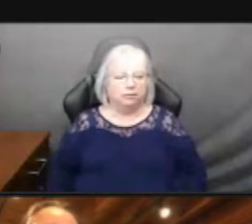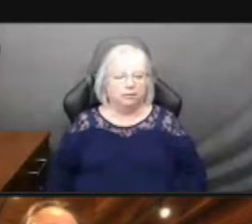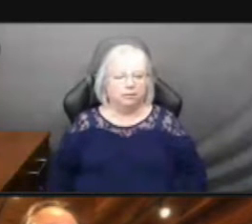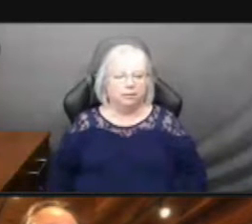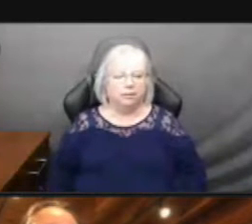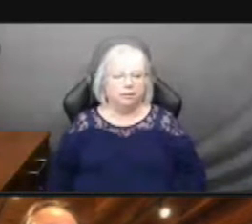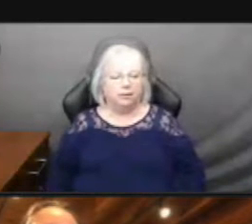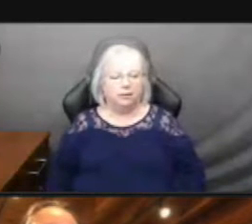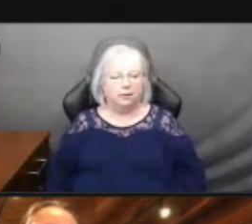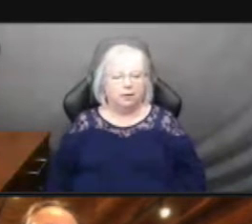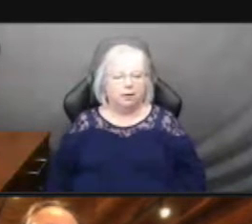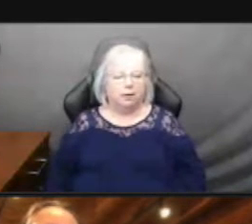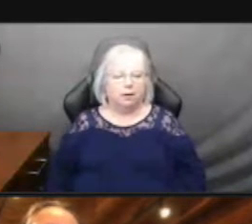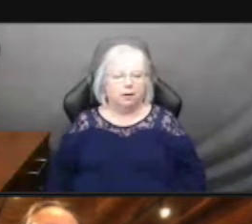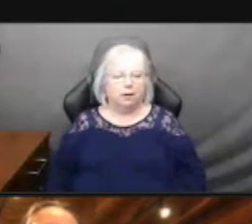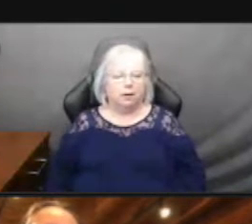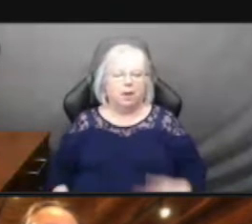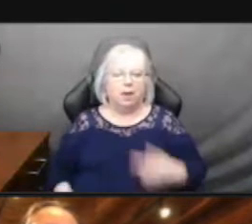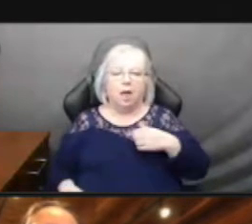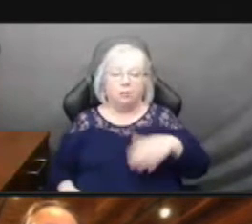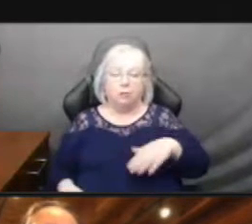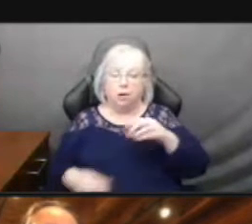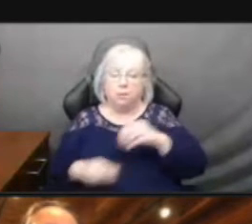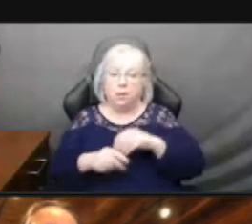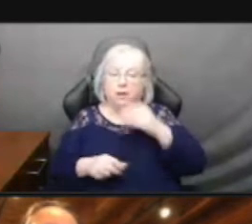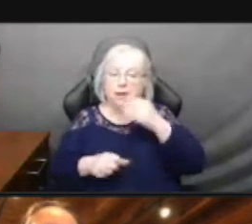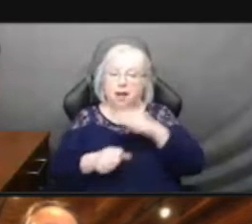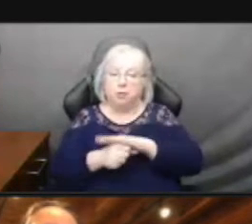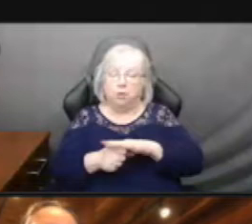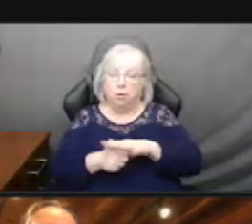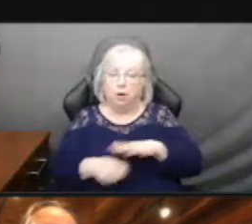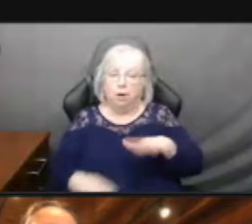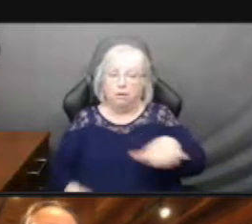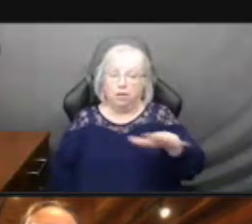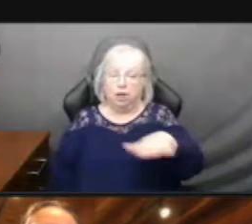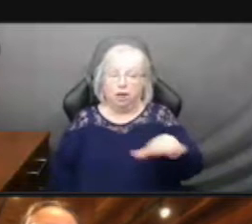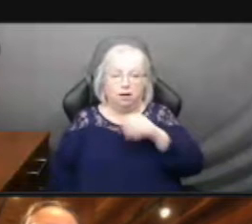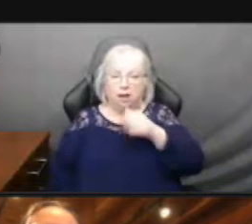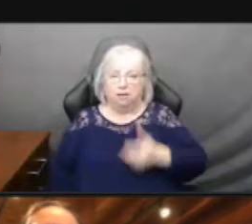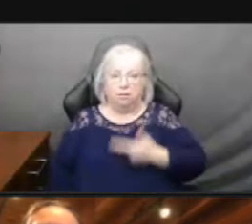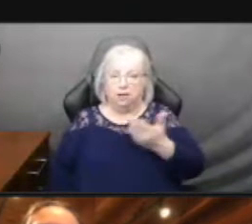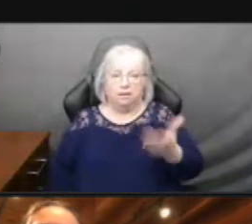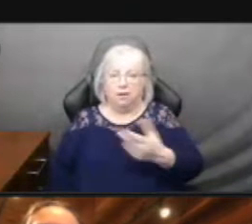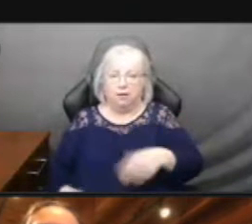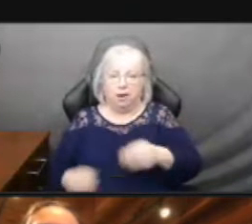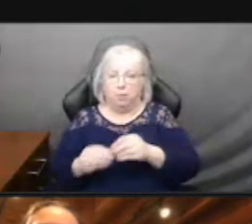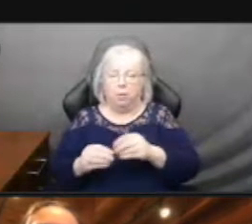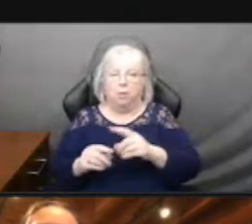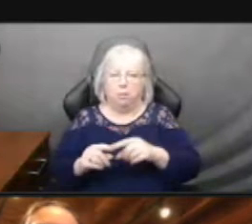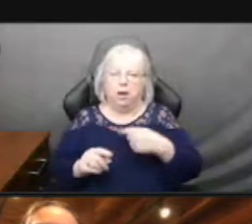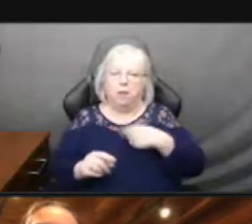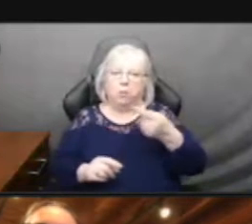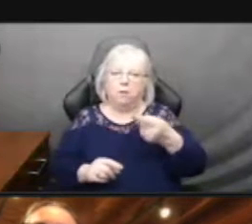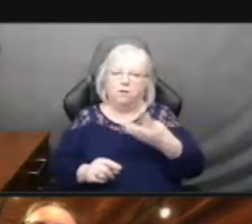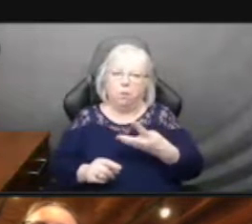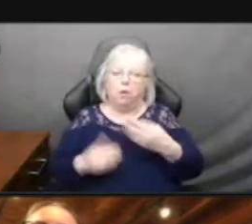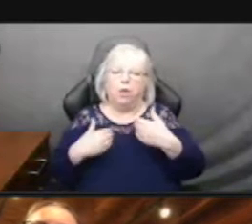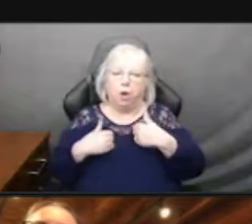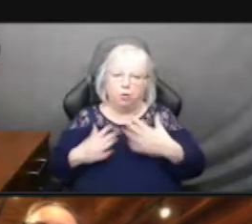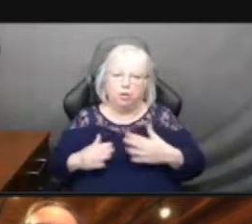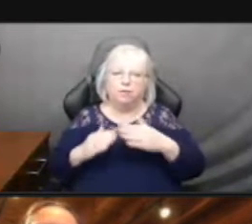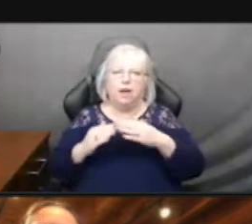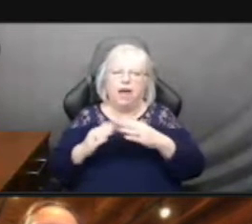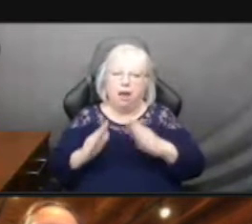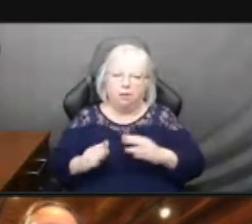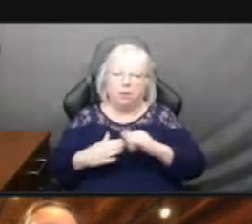Yes, I grew up in that neighborhood over there, and I don't live there anymore, but I'm 1/4 owner of the house that my brother lives